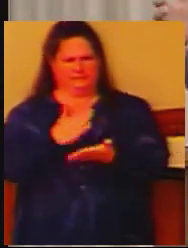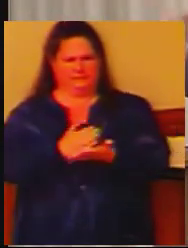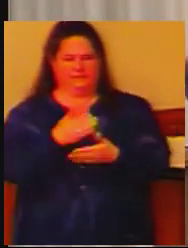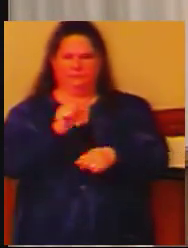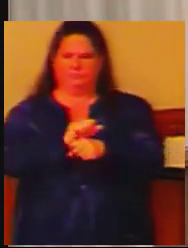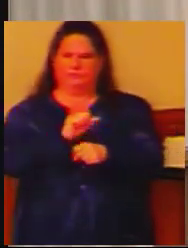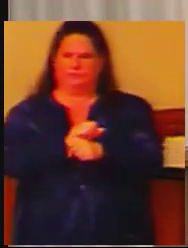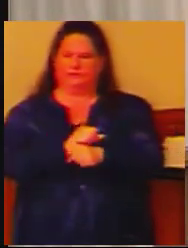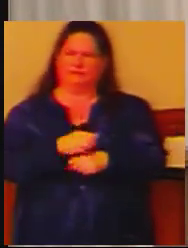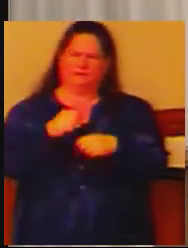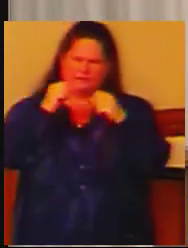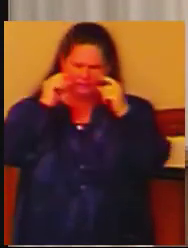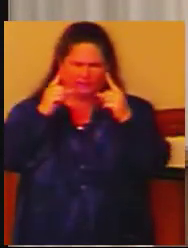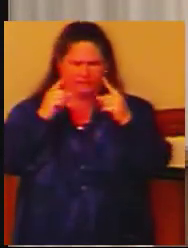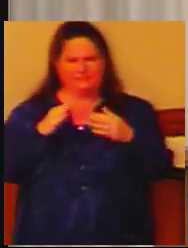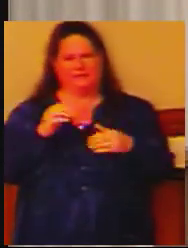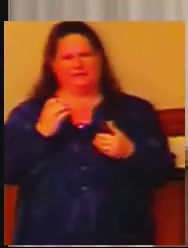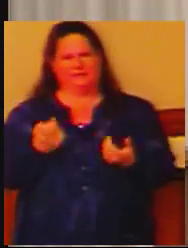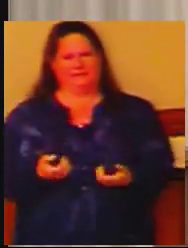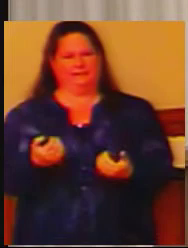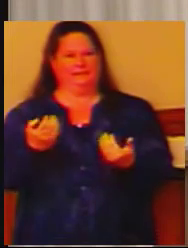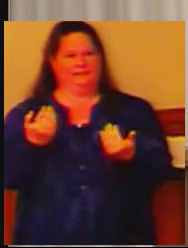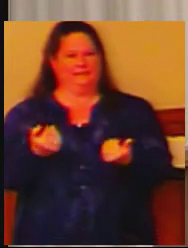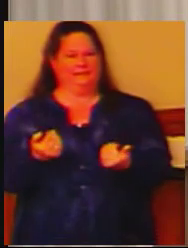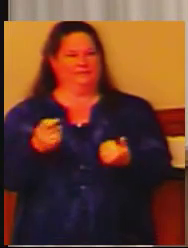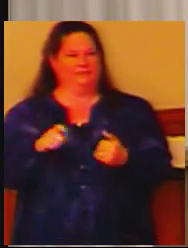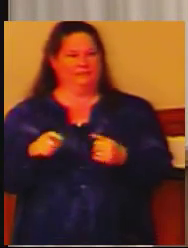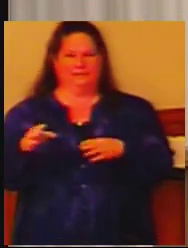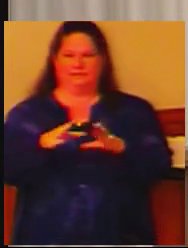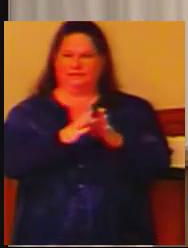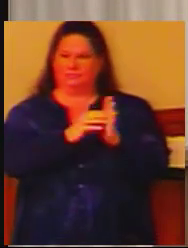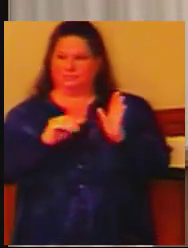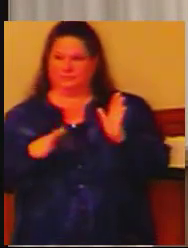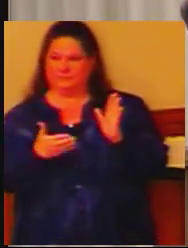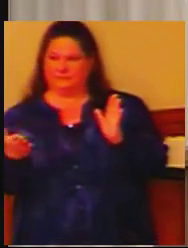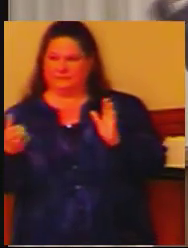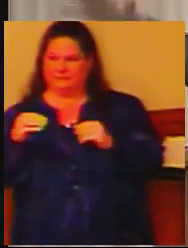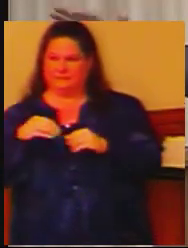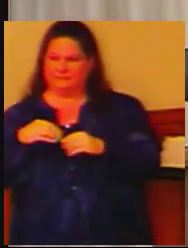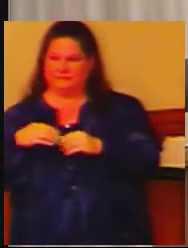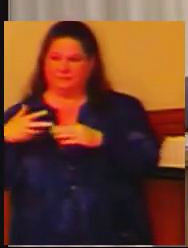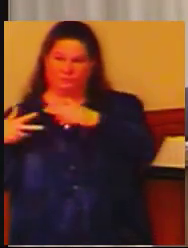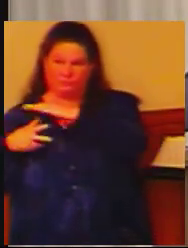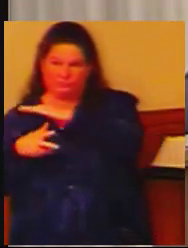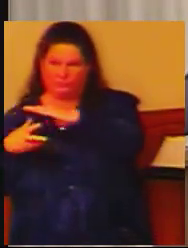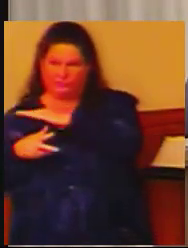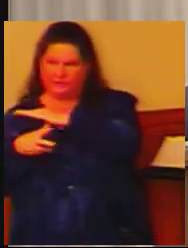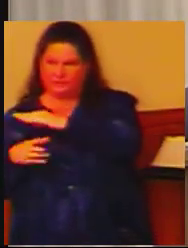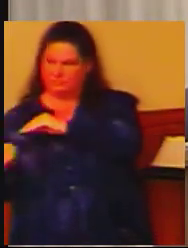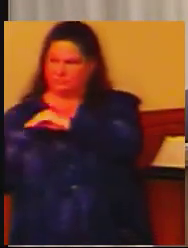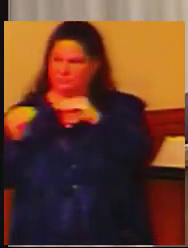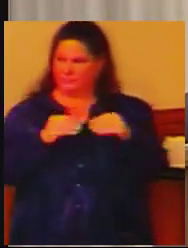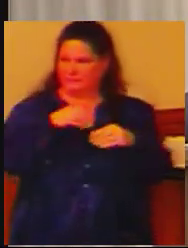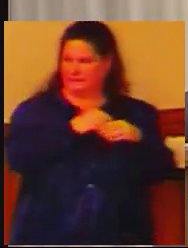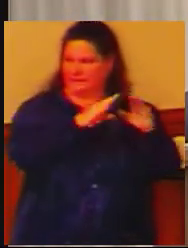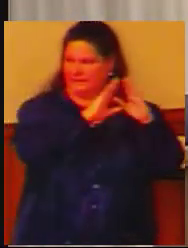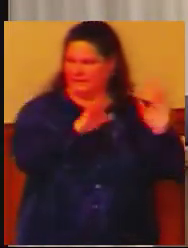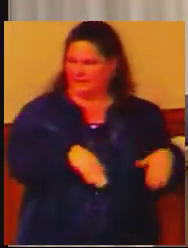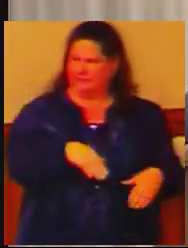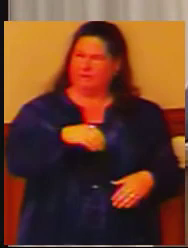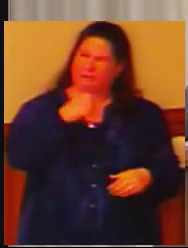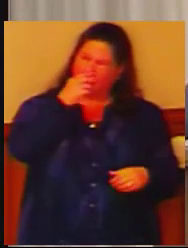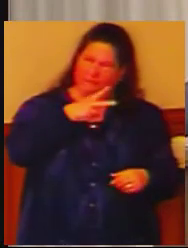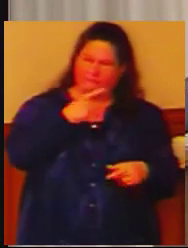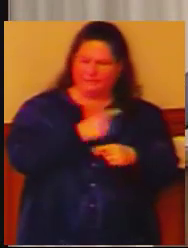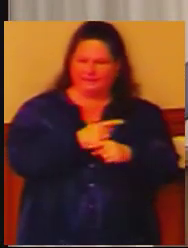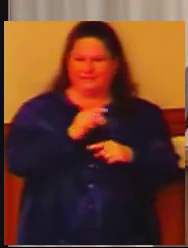Now I got to take the stuff out of my refrigerator in the garage and move it into the house. Unbelievable, right? That can be